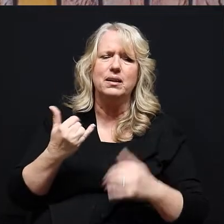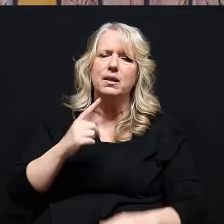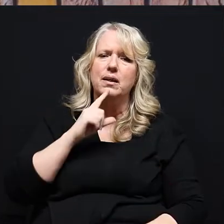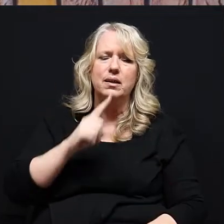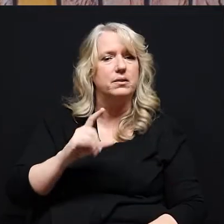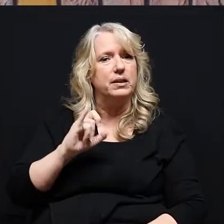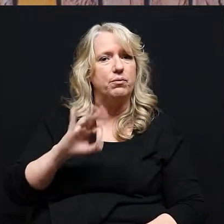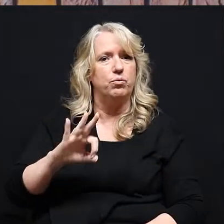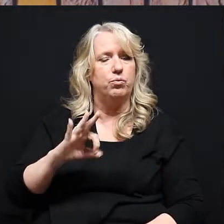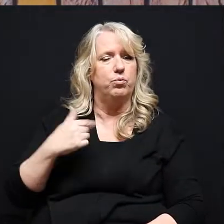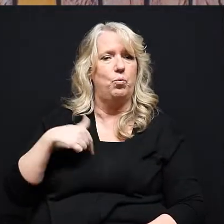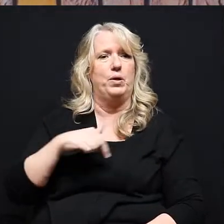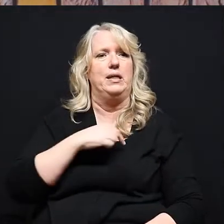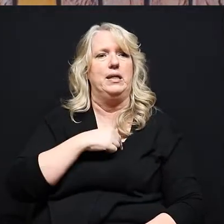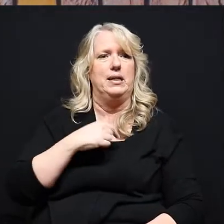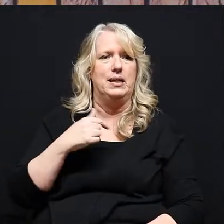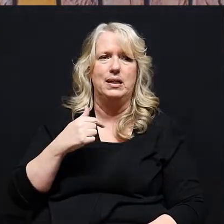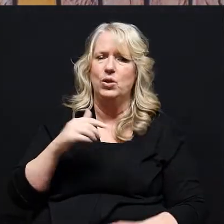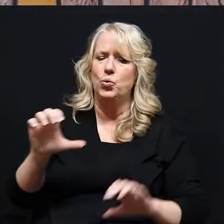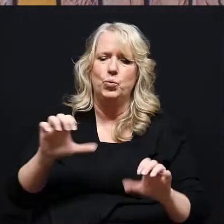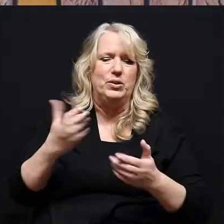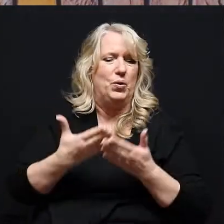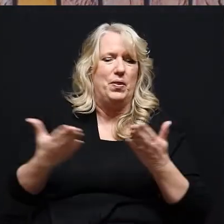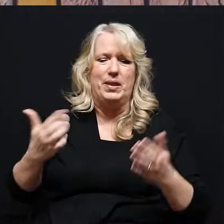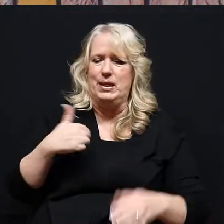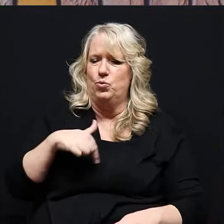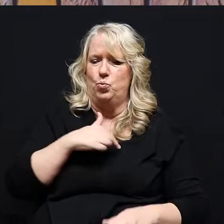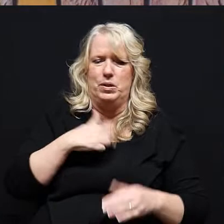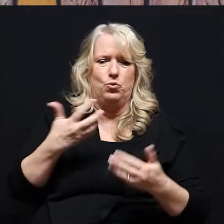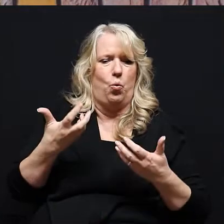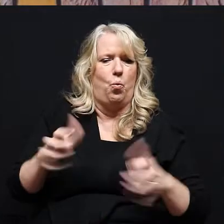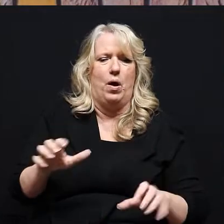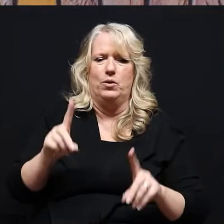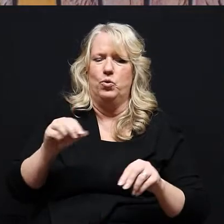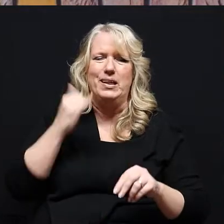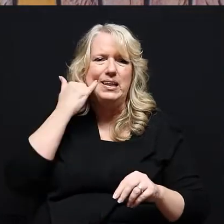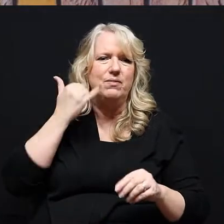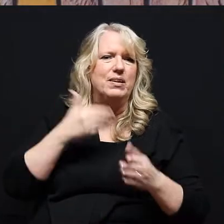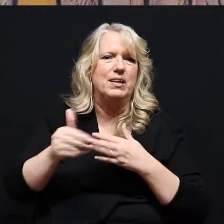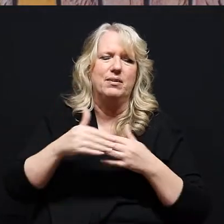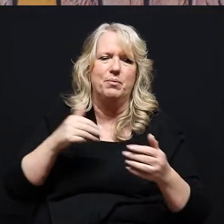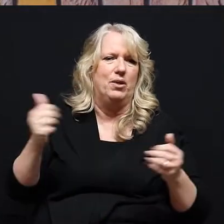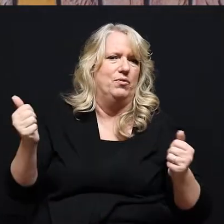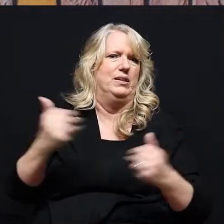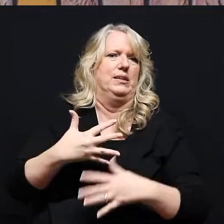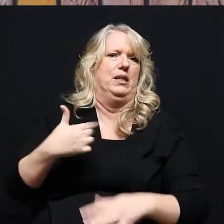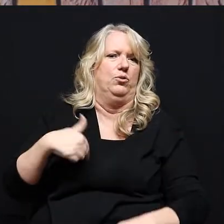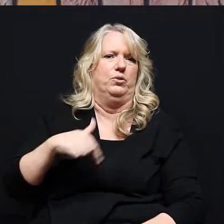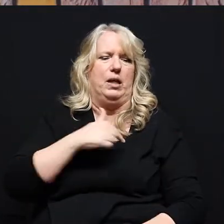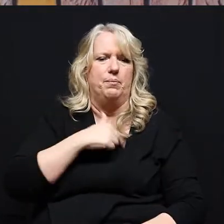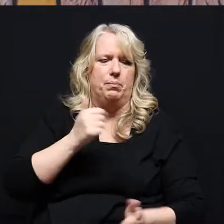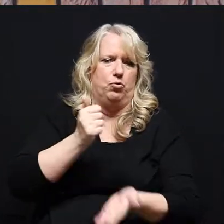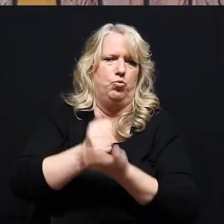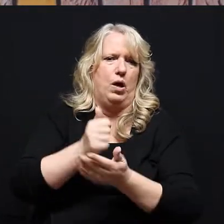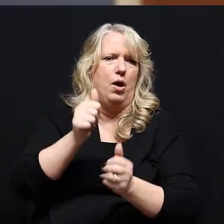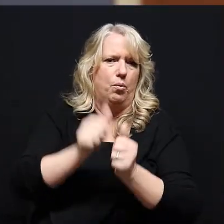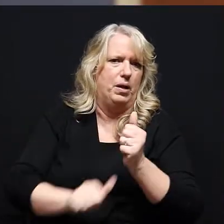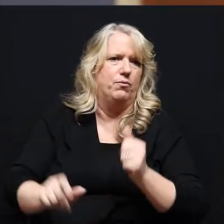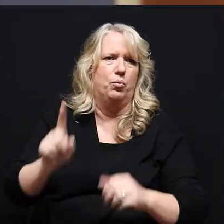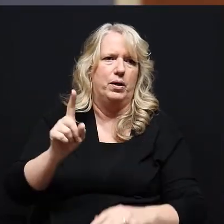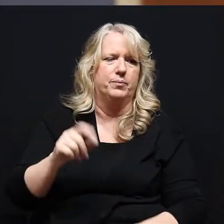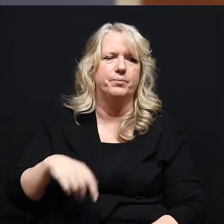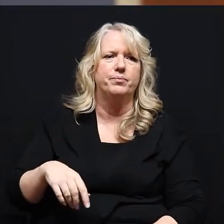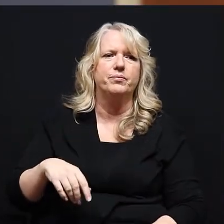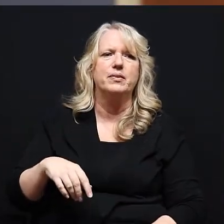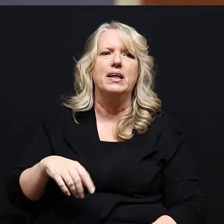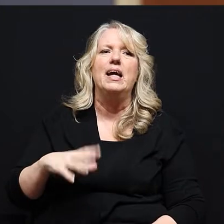is if we do the things we don't want to do, even if it scares us, to help everybody else.